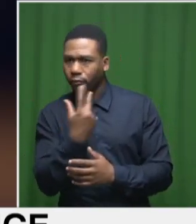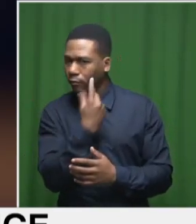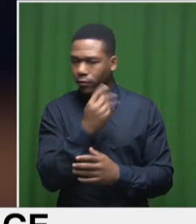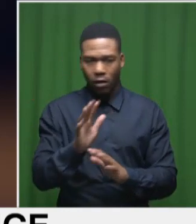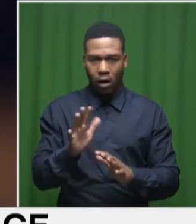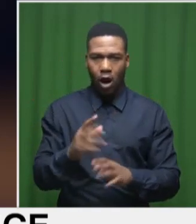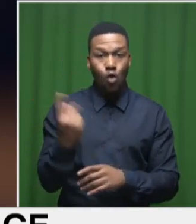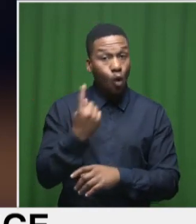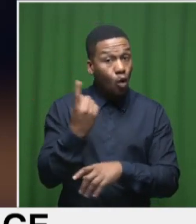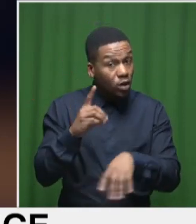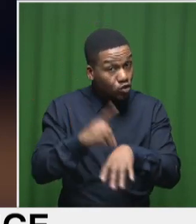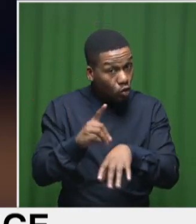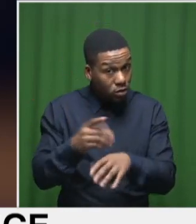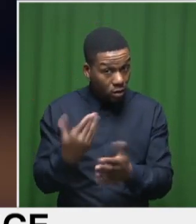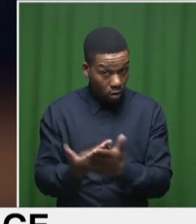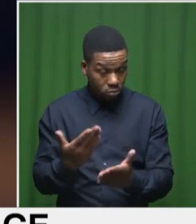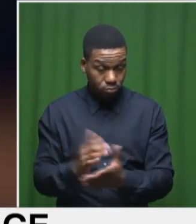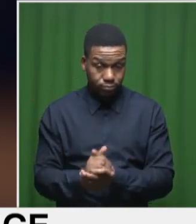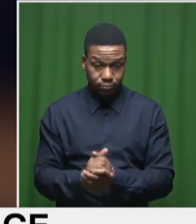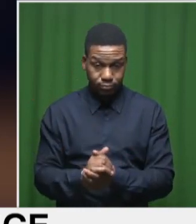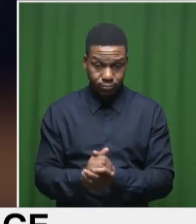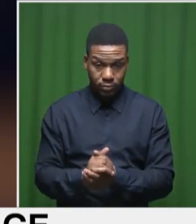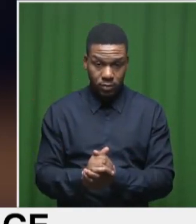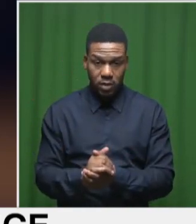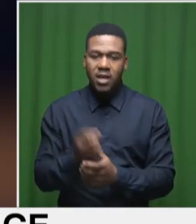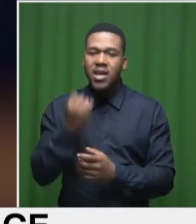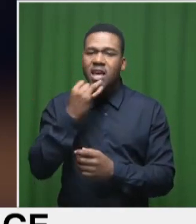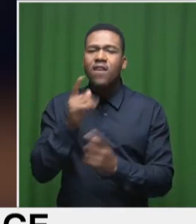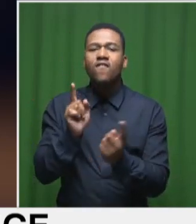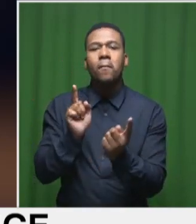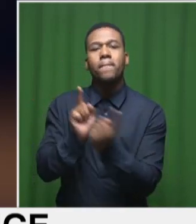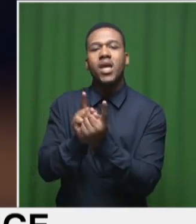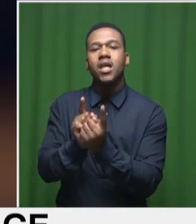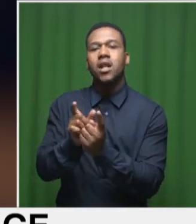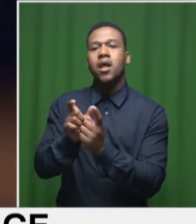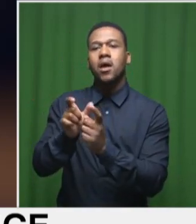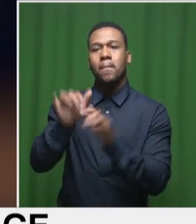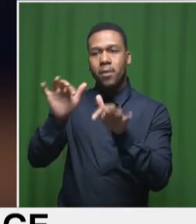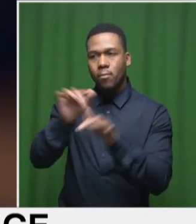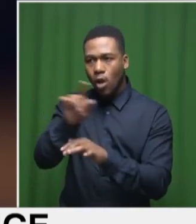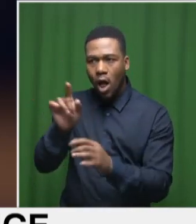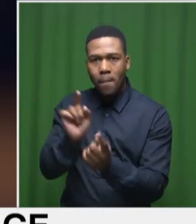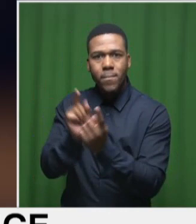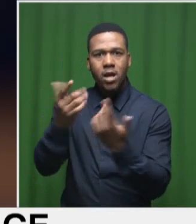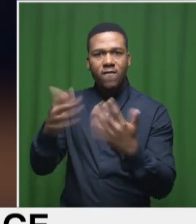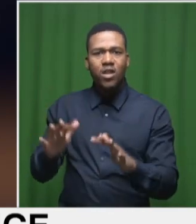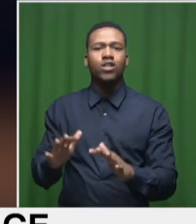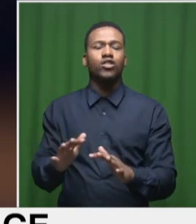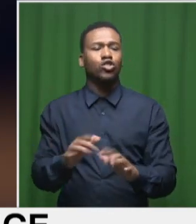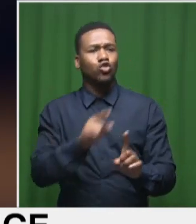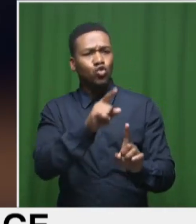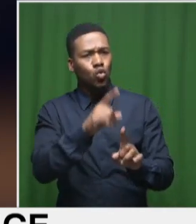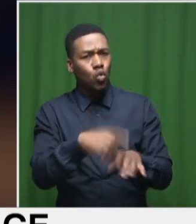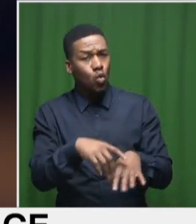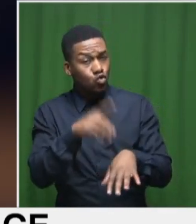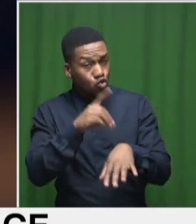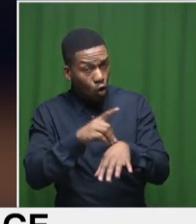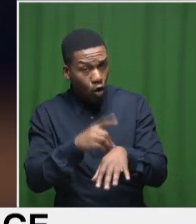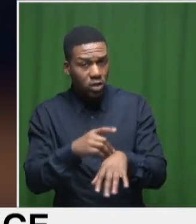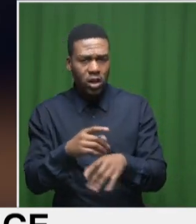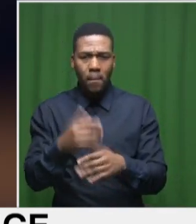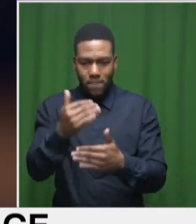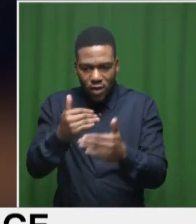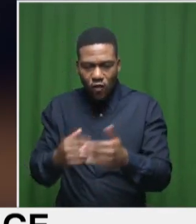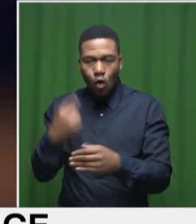think if you could meet the people who went to a certain doctor and you could speak to them about how they looked before, what they looked like